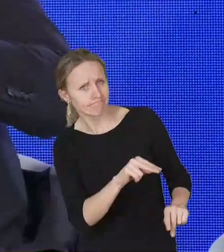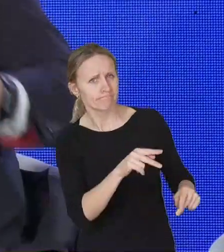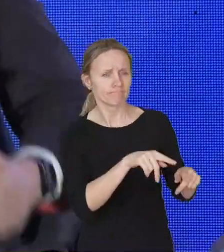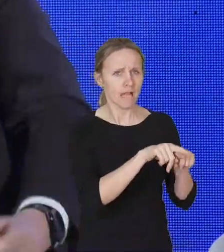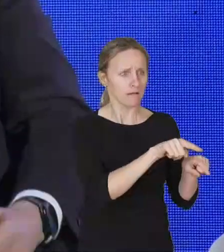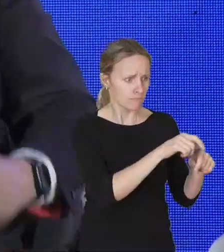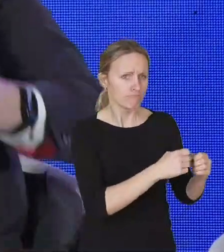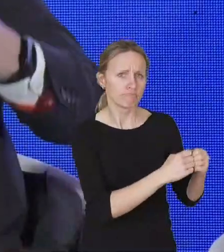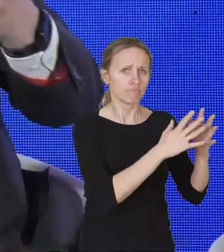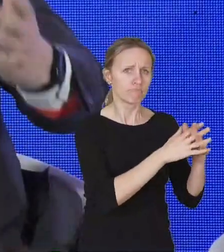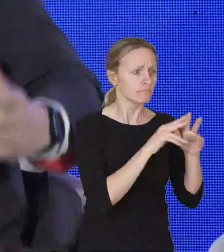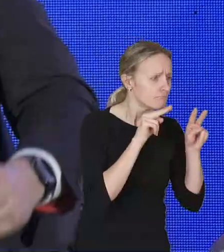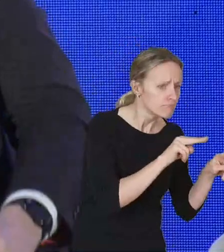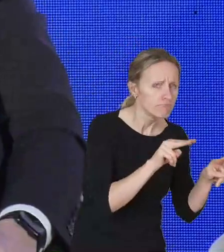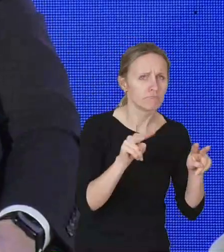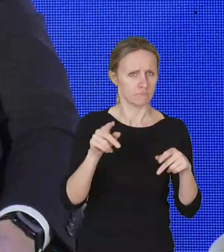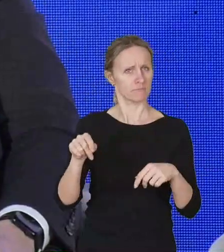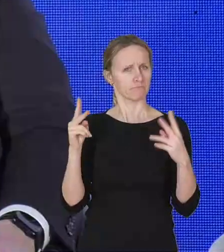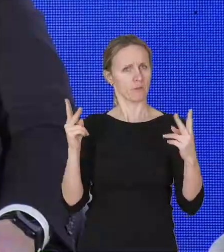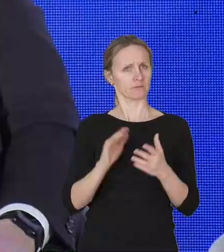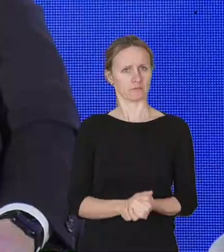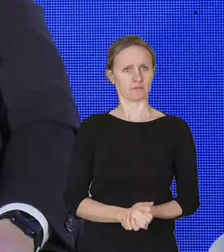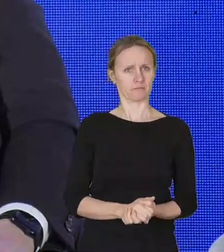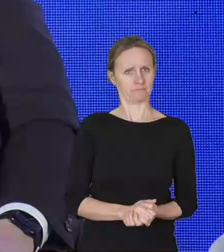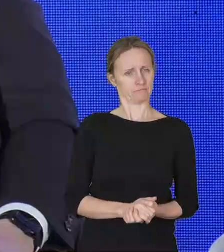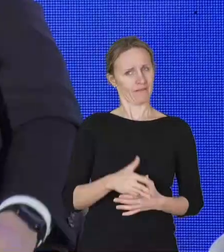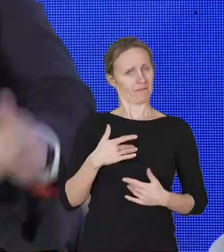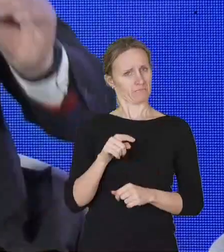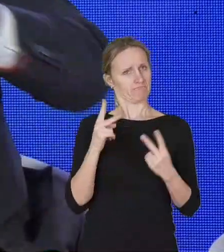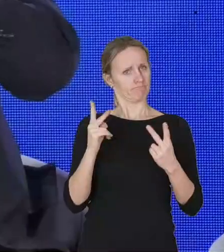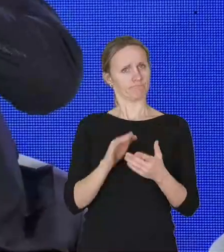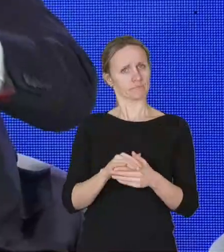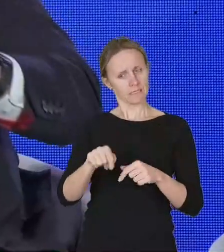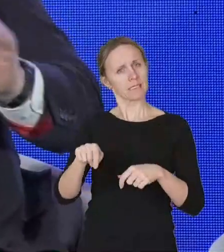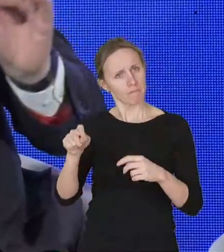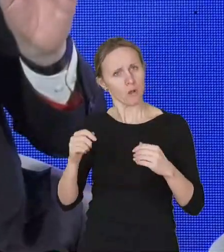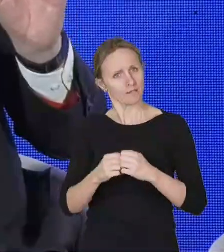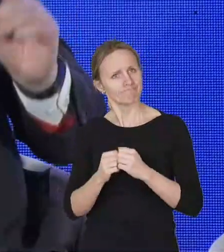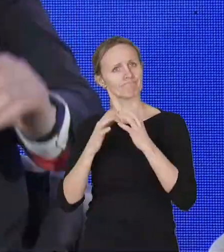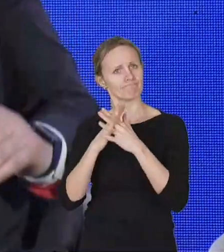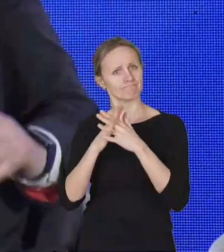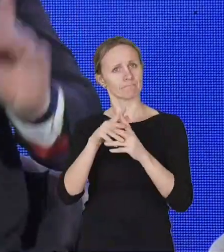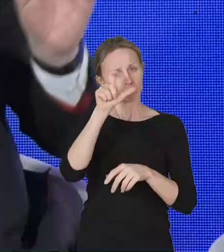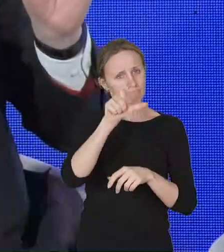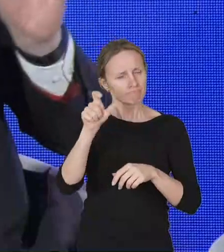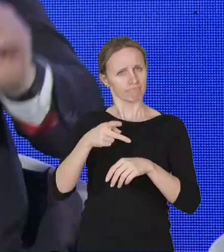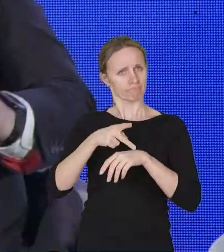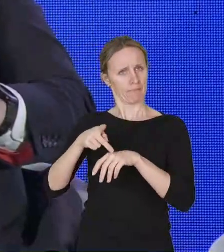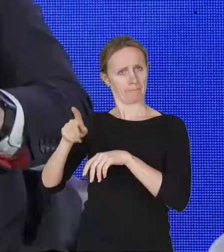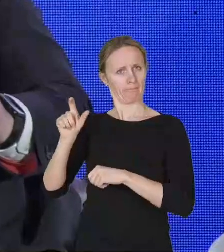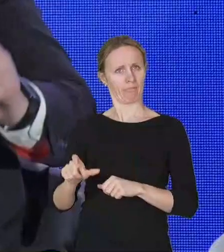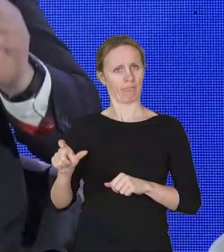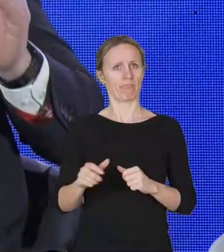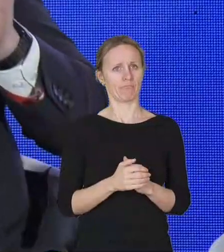be something for the most developed regions. And then, if you allow me, then we are coming to this